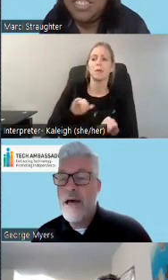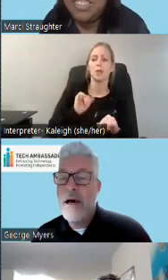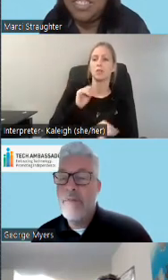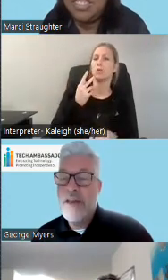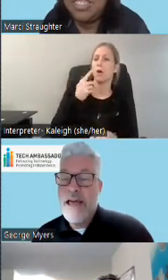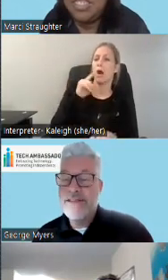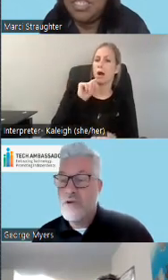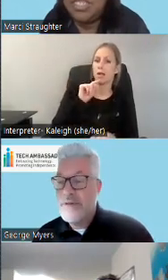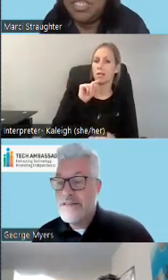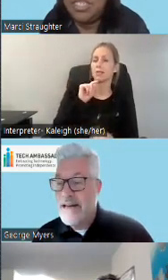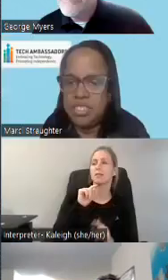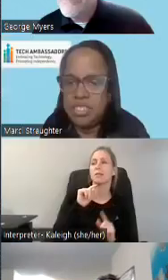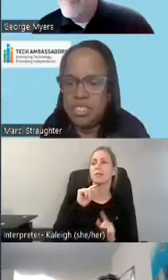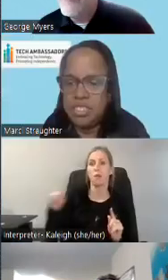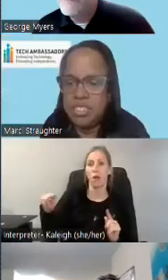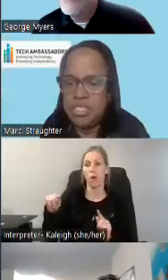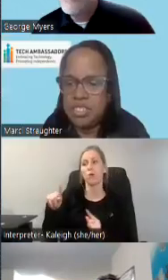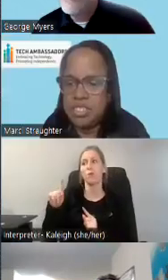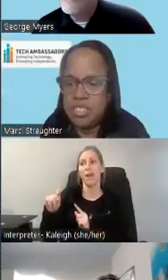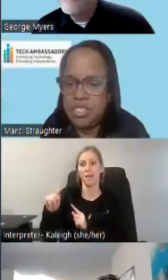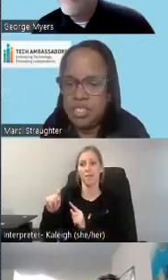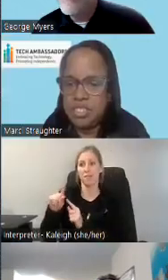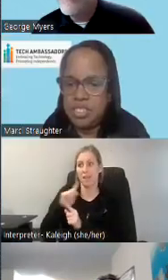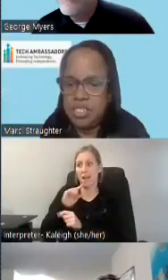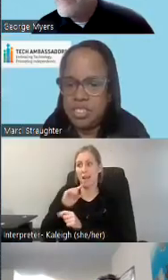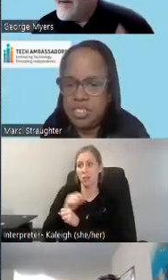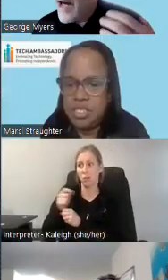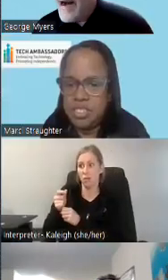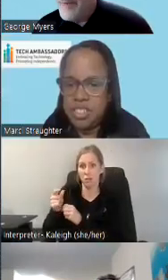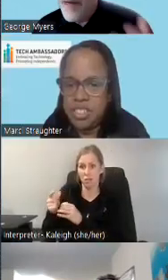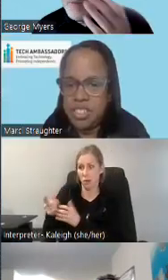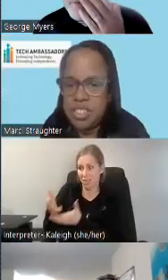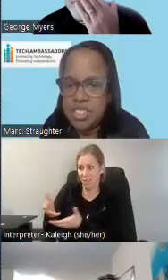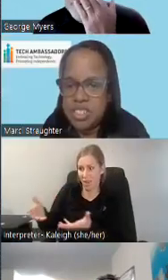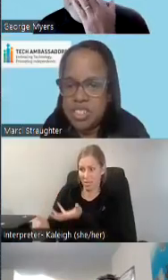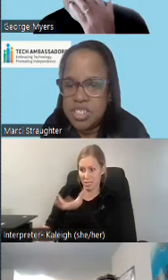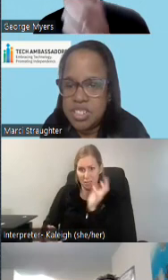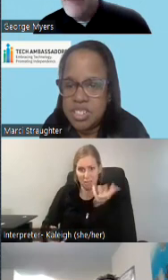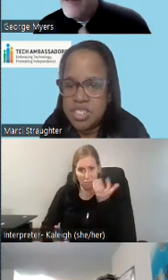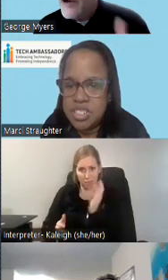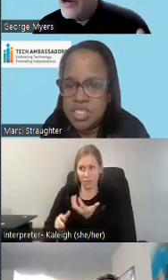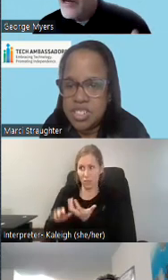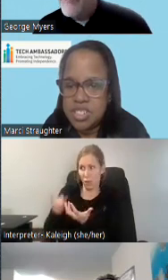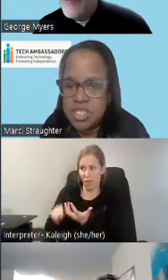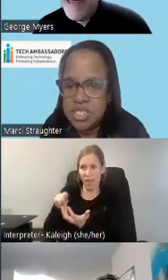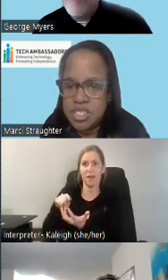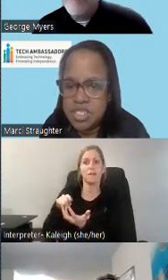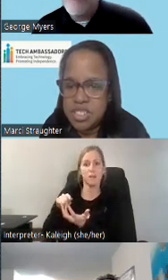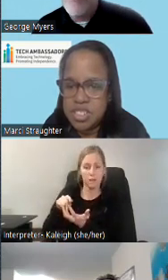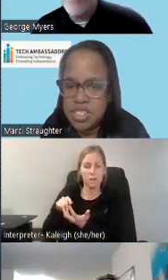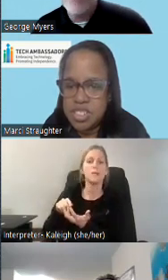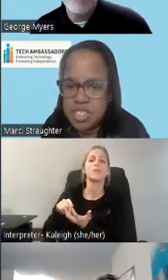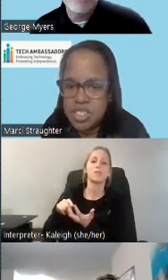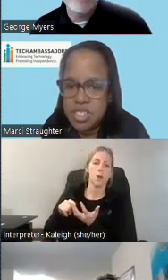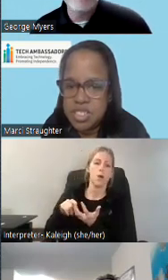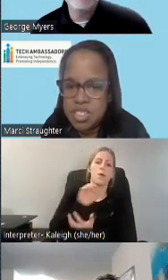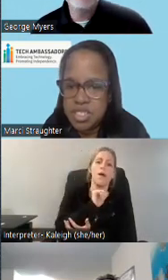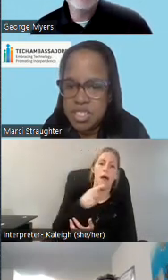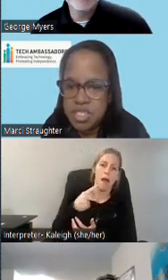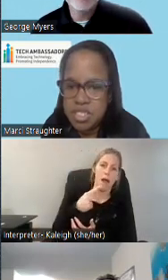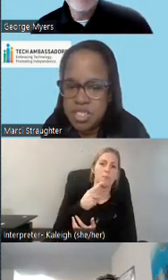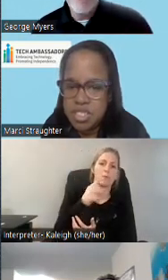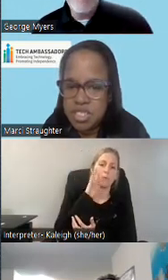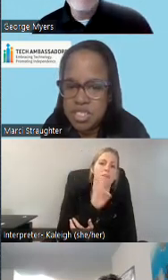app, the Nest thermostat itself is an item that would be purchased, and they're going to give you the app for free that would go with